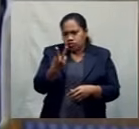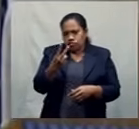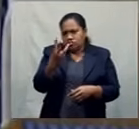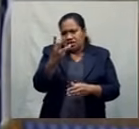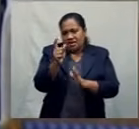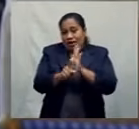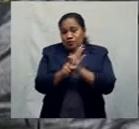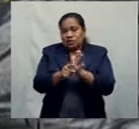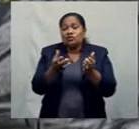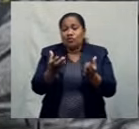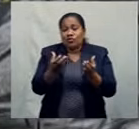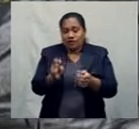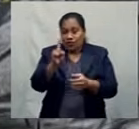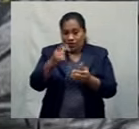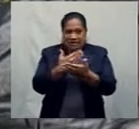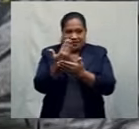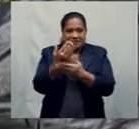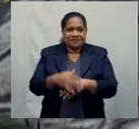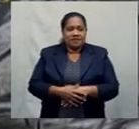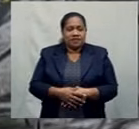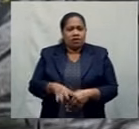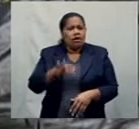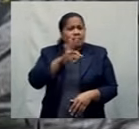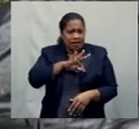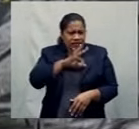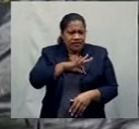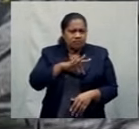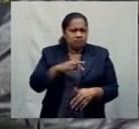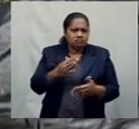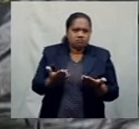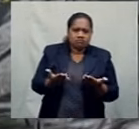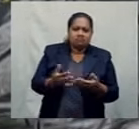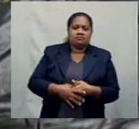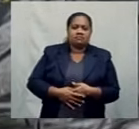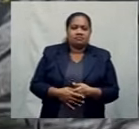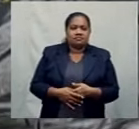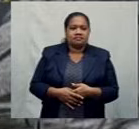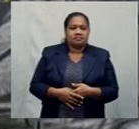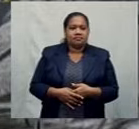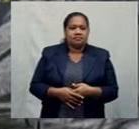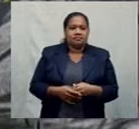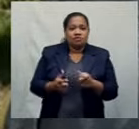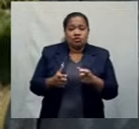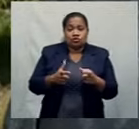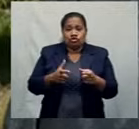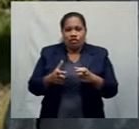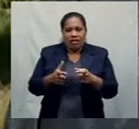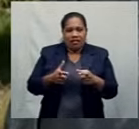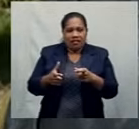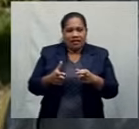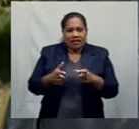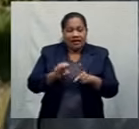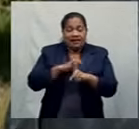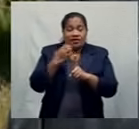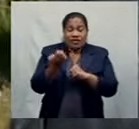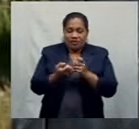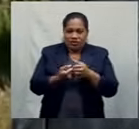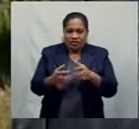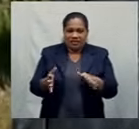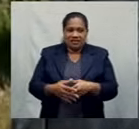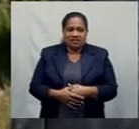cooking in a day. Oh, the benefit is usually controlling environment waste. First benefit to me is to